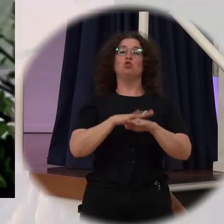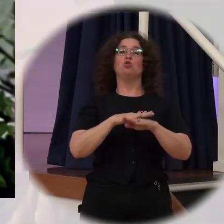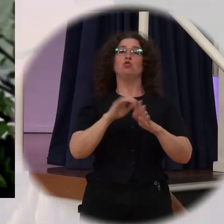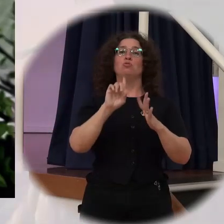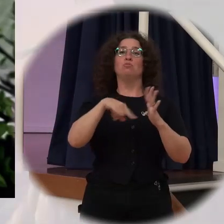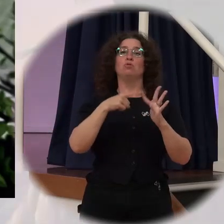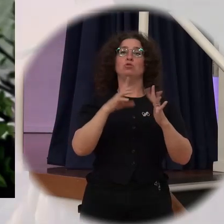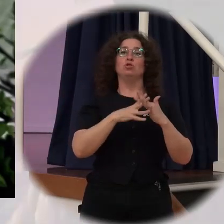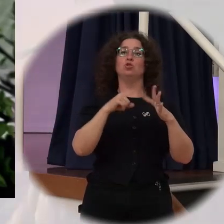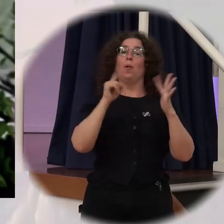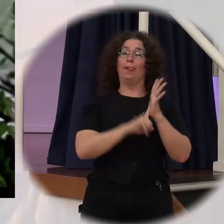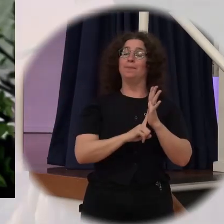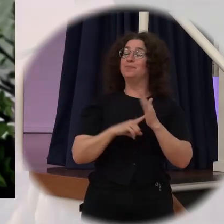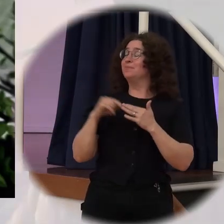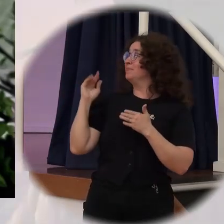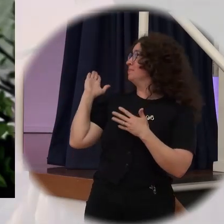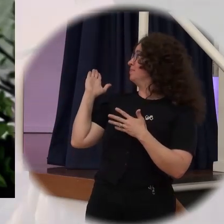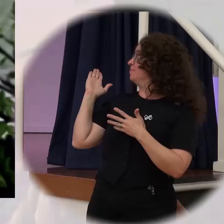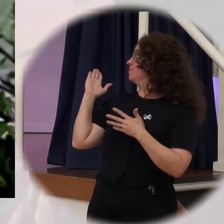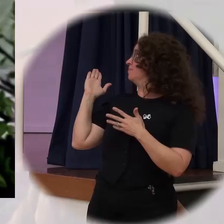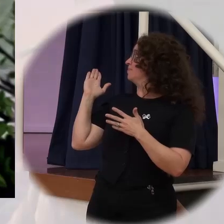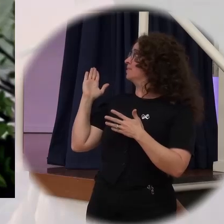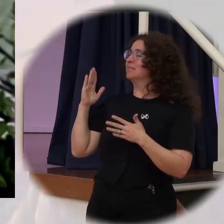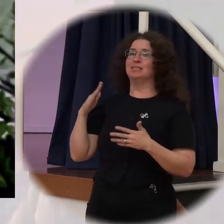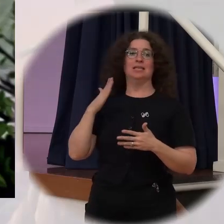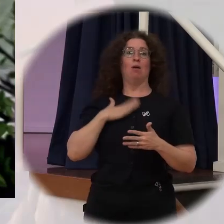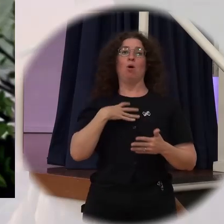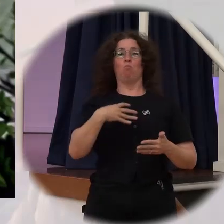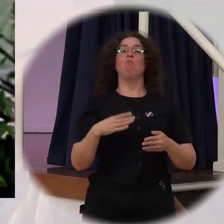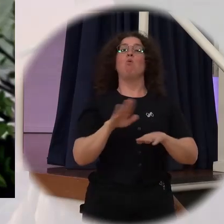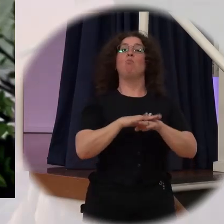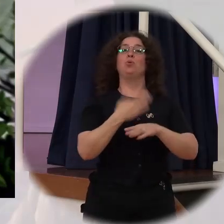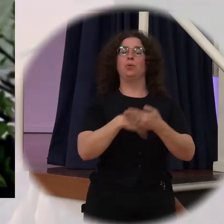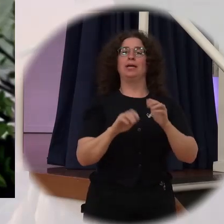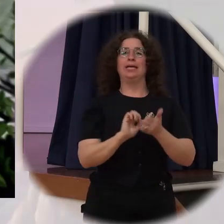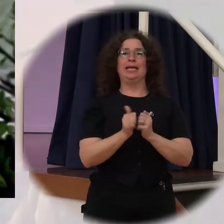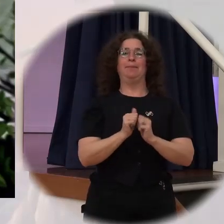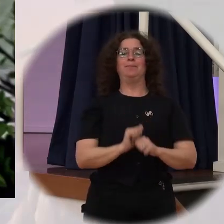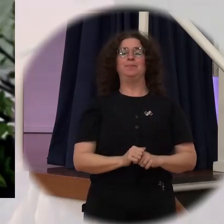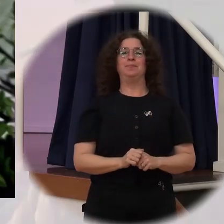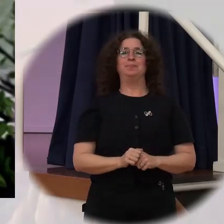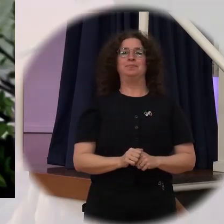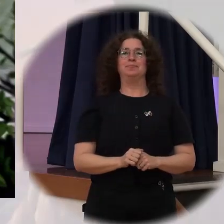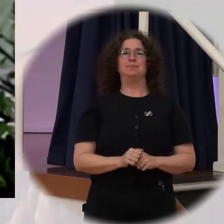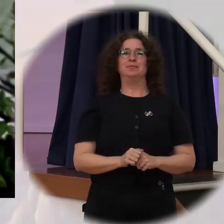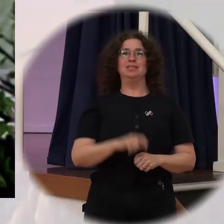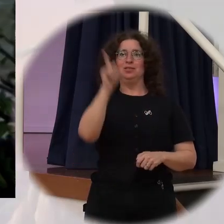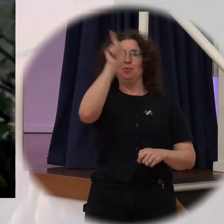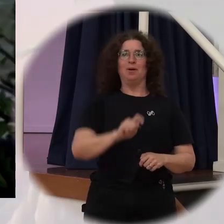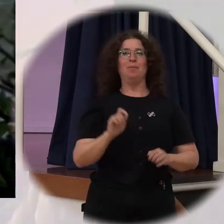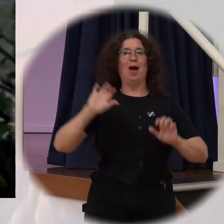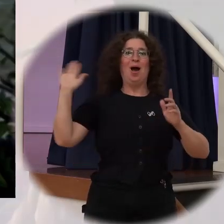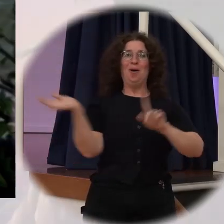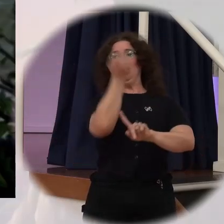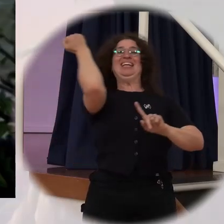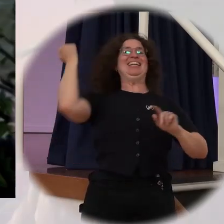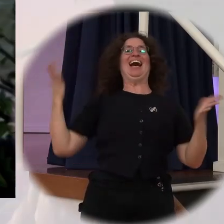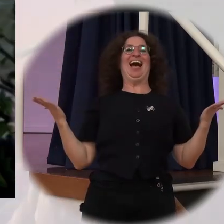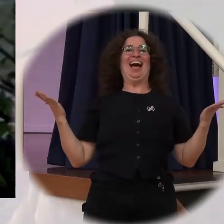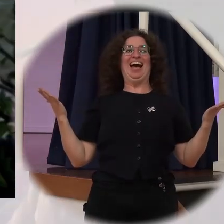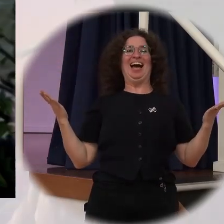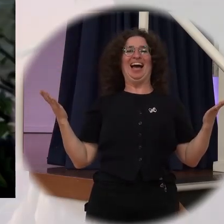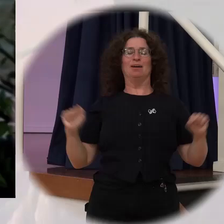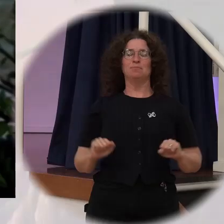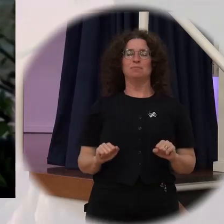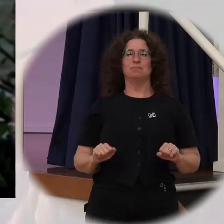Bejeweled is a mod for Bejeweled 3, and I add more blue to the game. So as you might expect, as soon as you make a move, you win. Every possible match happens